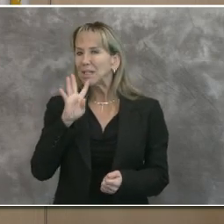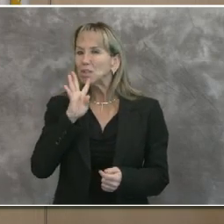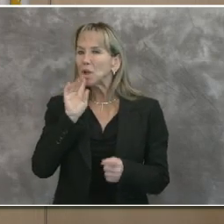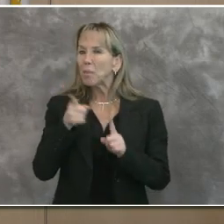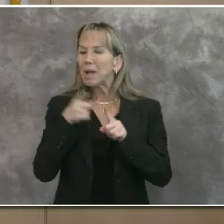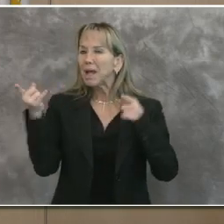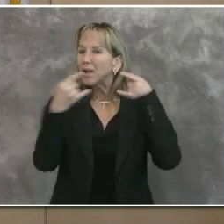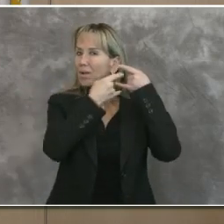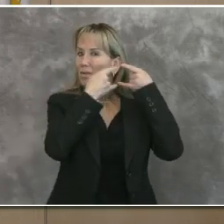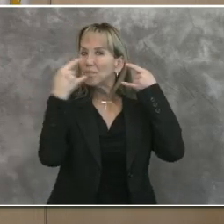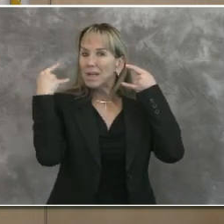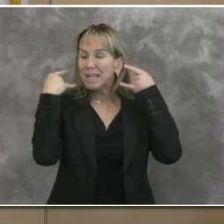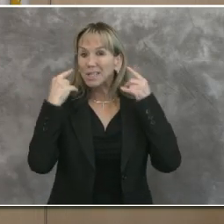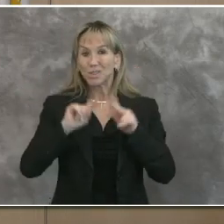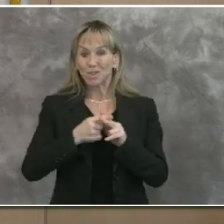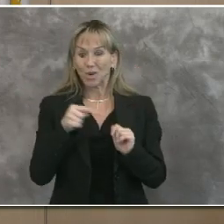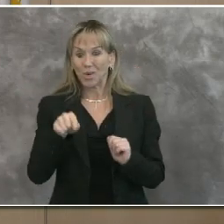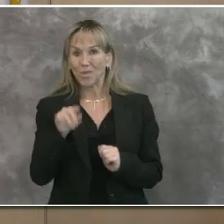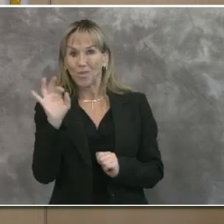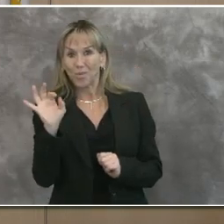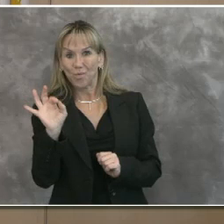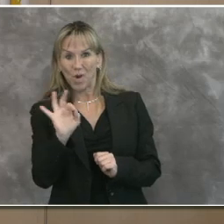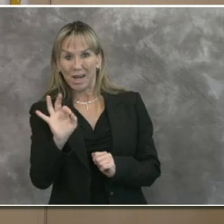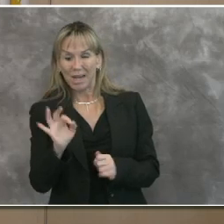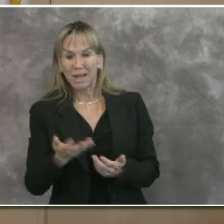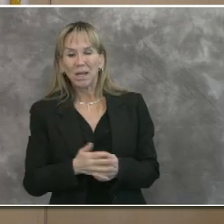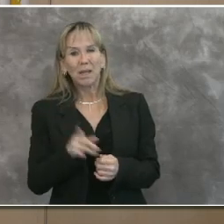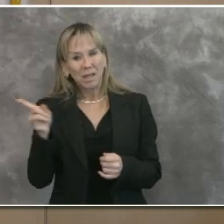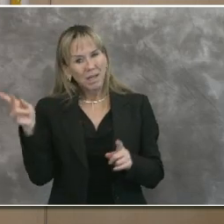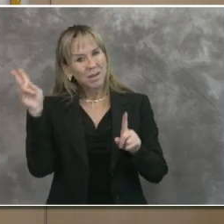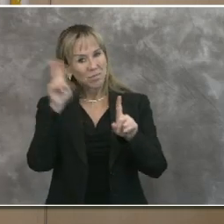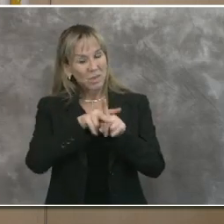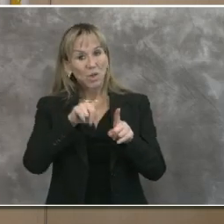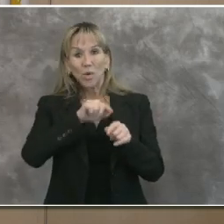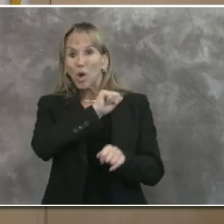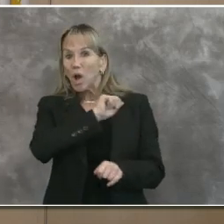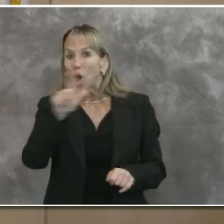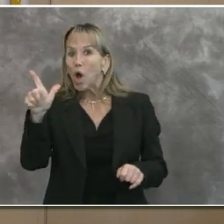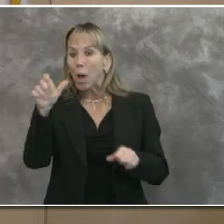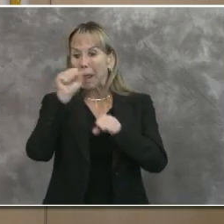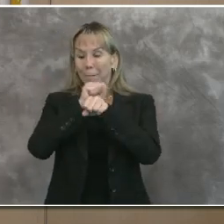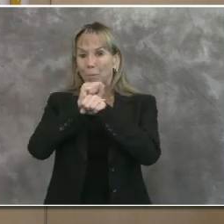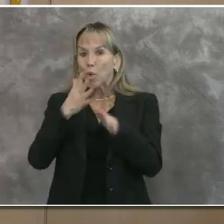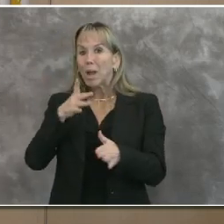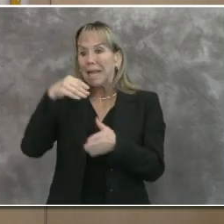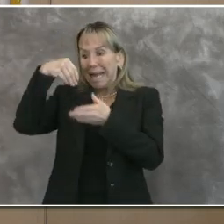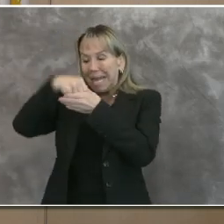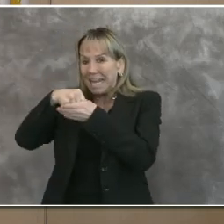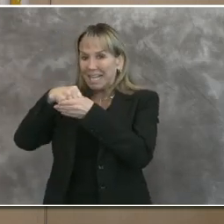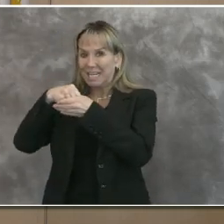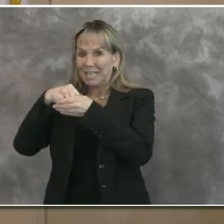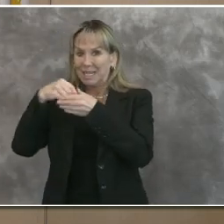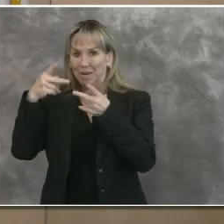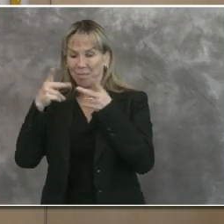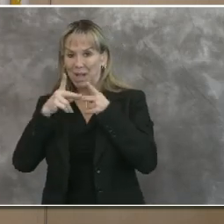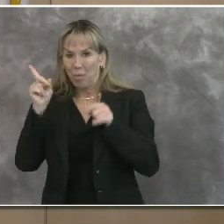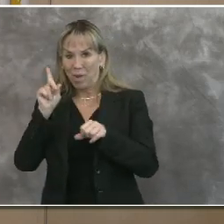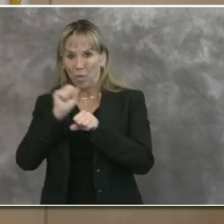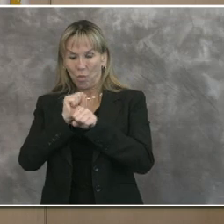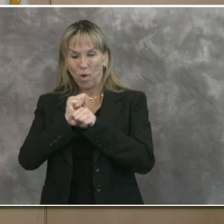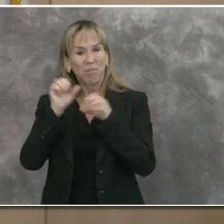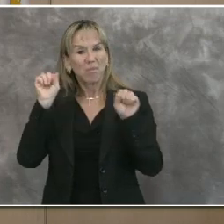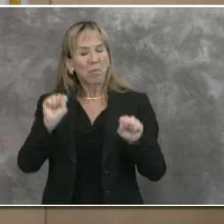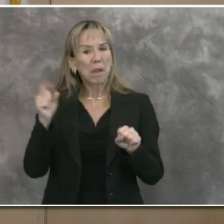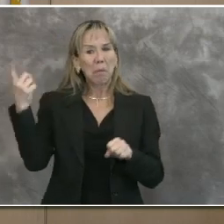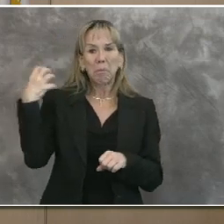the order that takes effect on Friday. Does this also apply to employees inside a workplace? Does the employer have discretion over whether